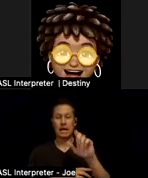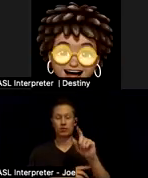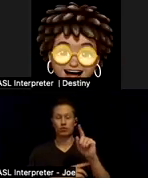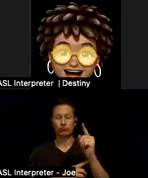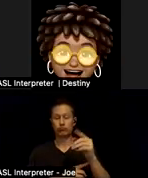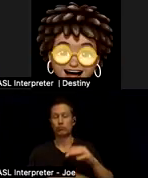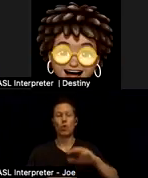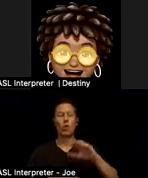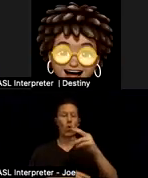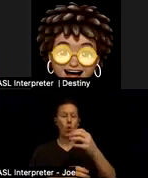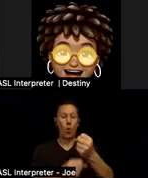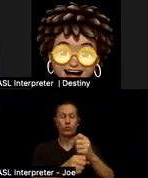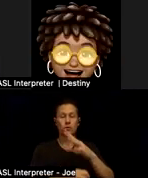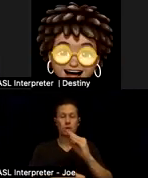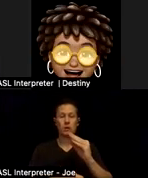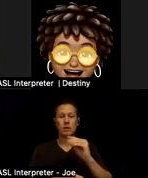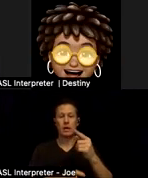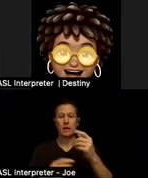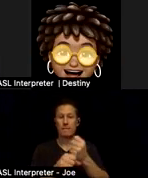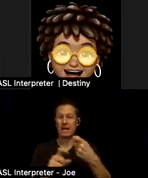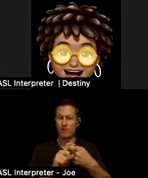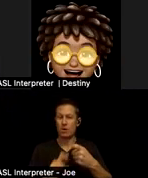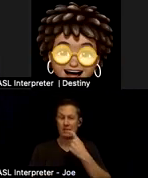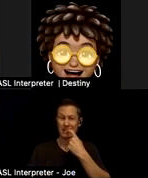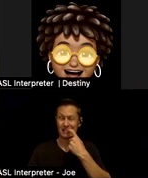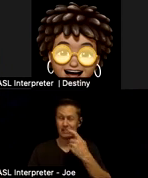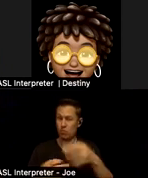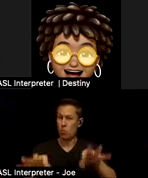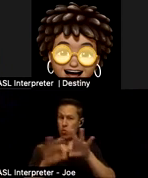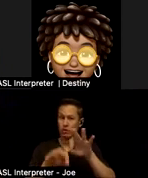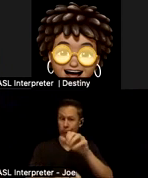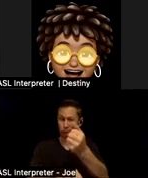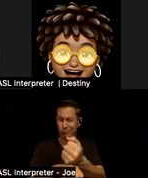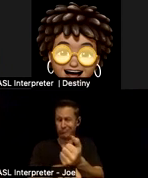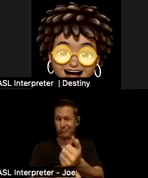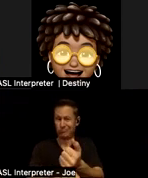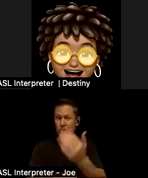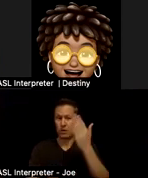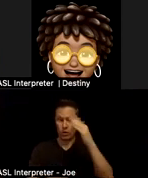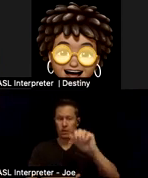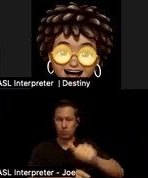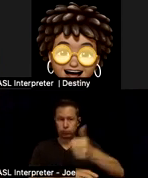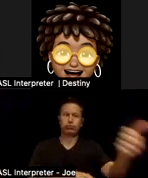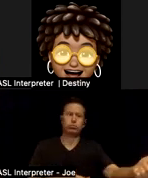those are made out of pure glass, so it's really important that those are secure, because those will turn into projectiles. Especially if they're higher up,